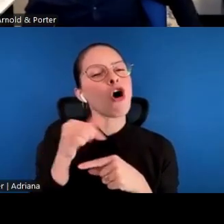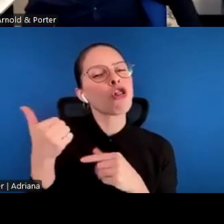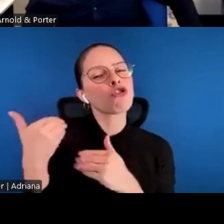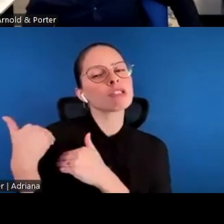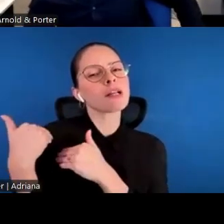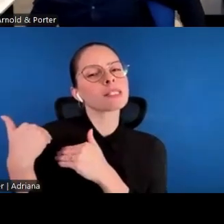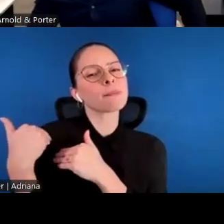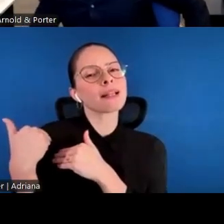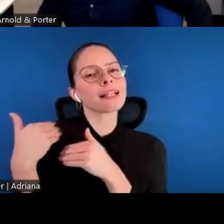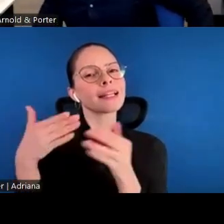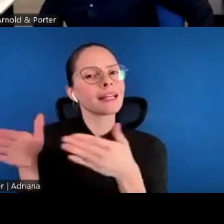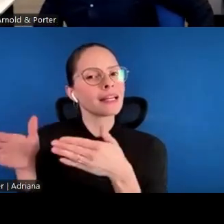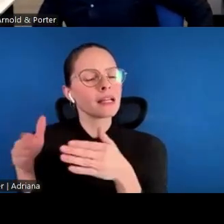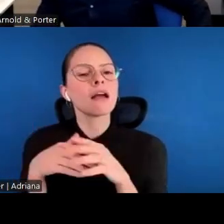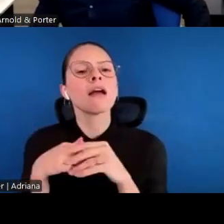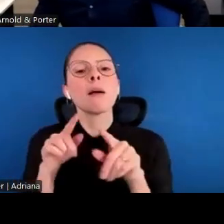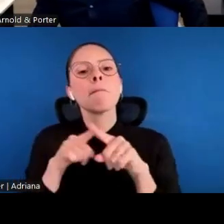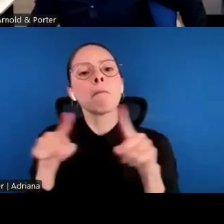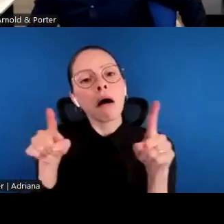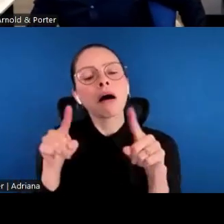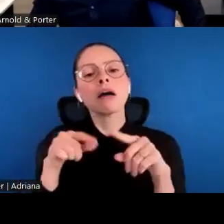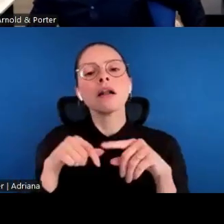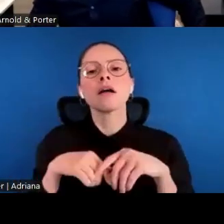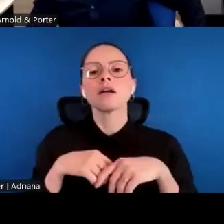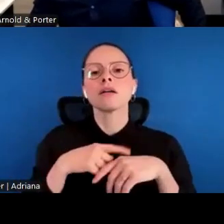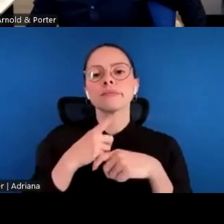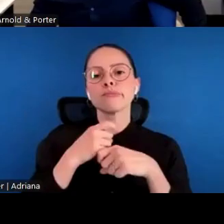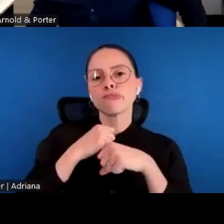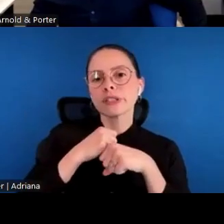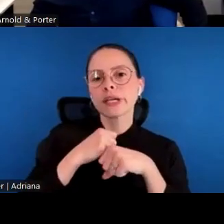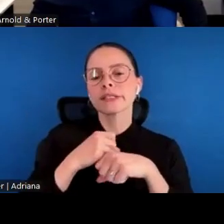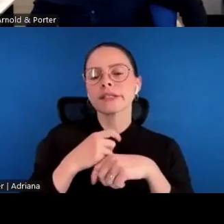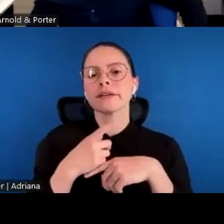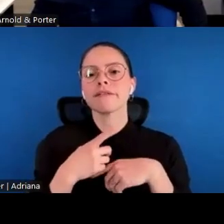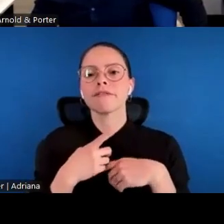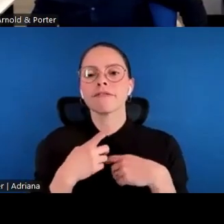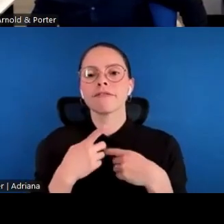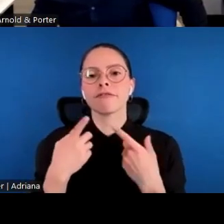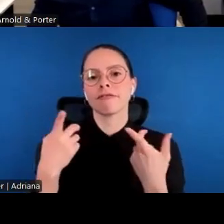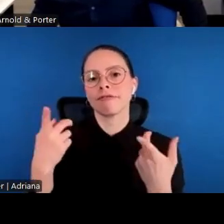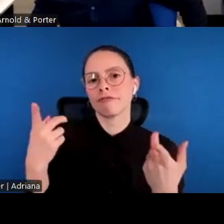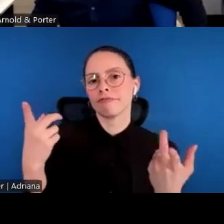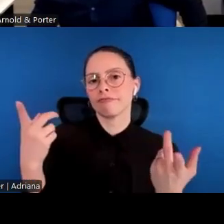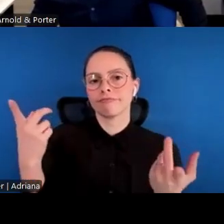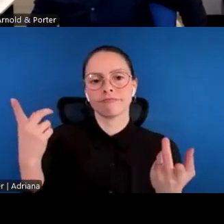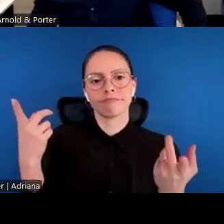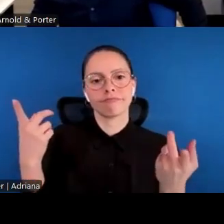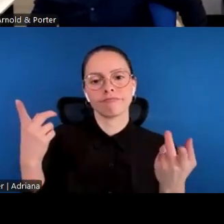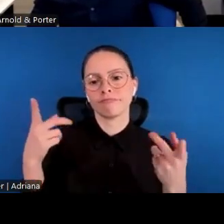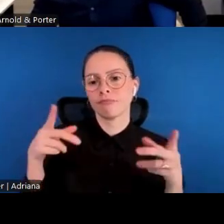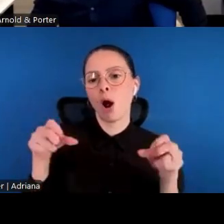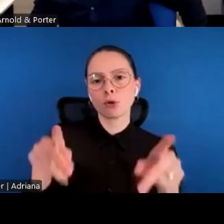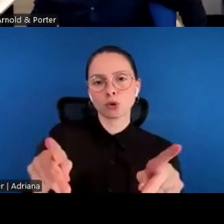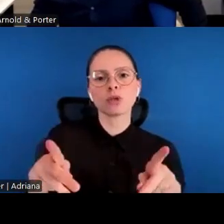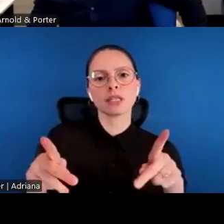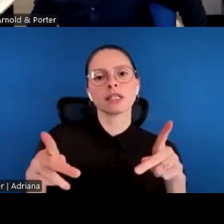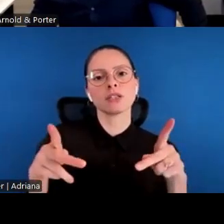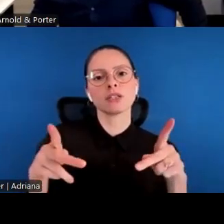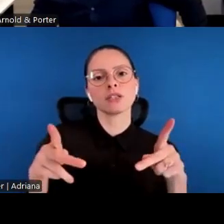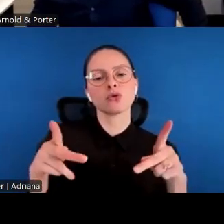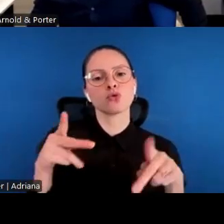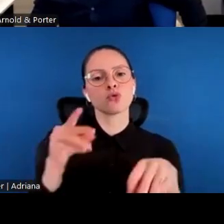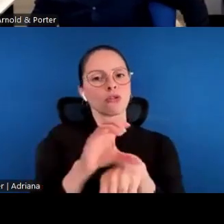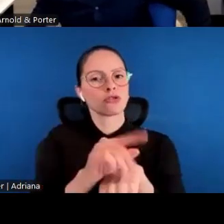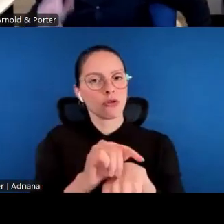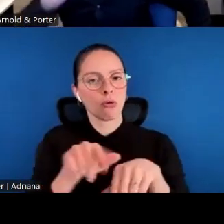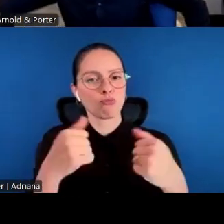it is a protected, privileged opportunity to be able to consult and provide information